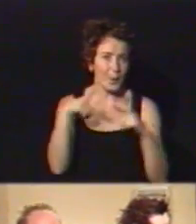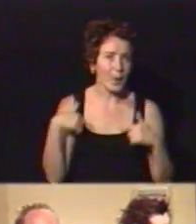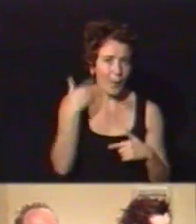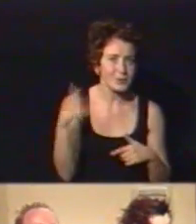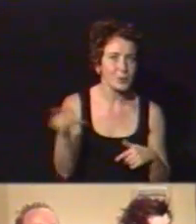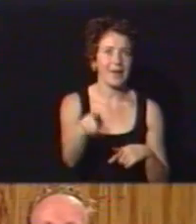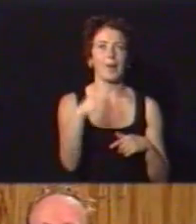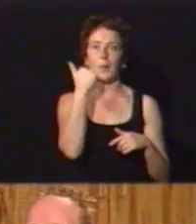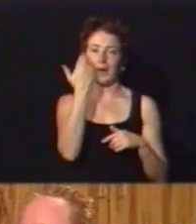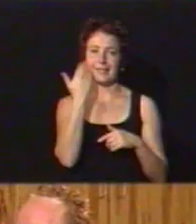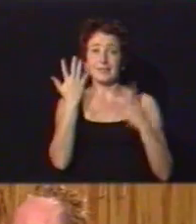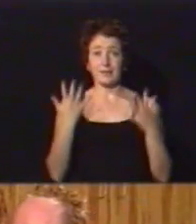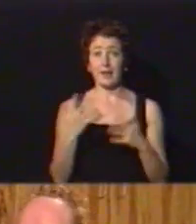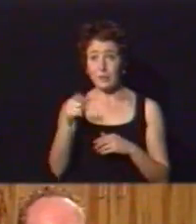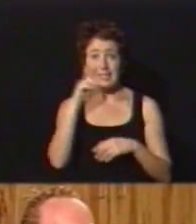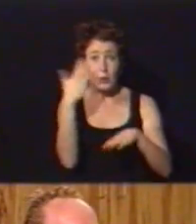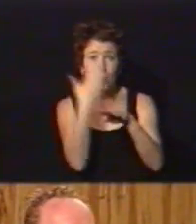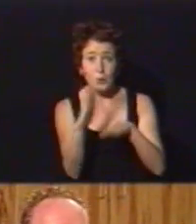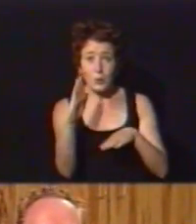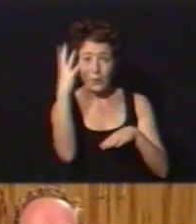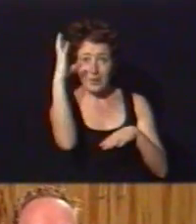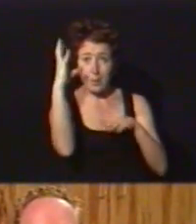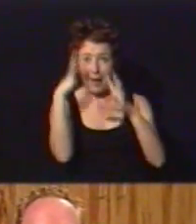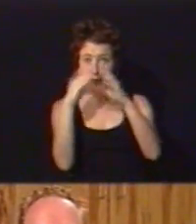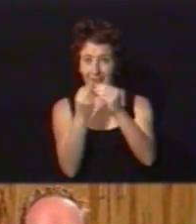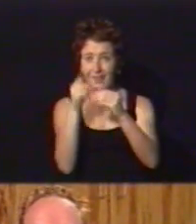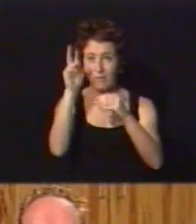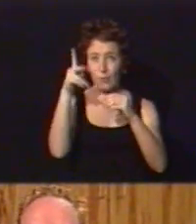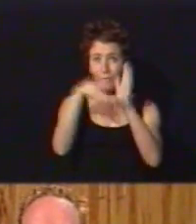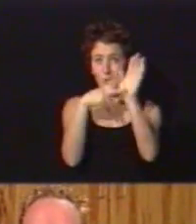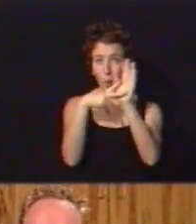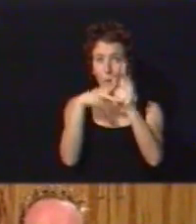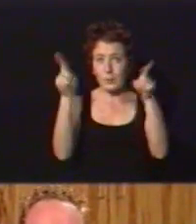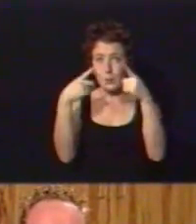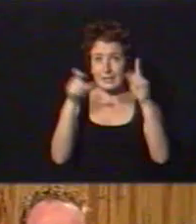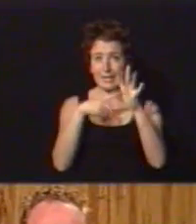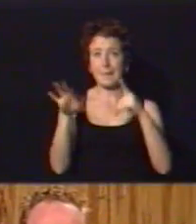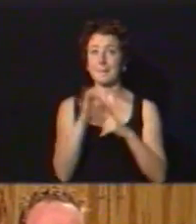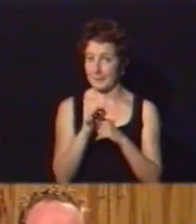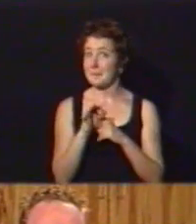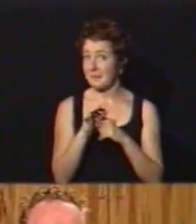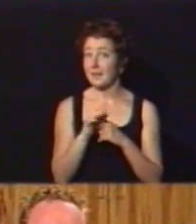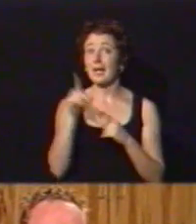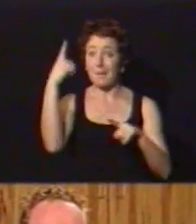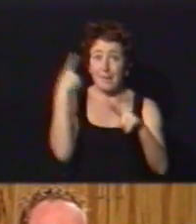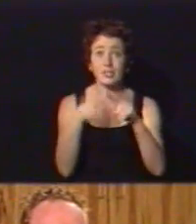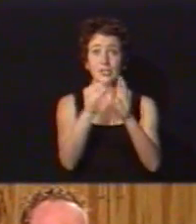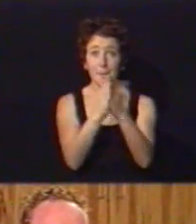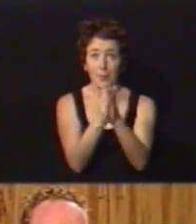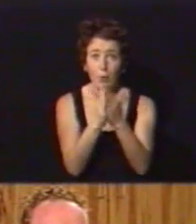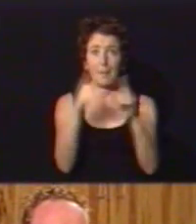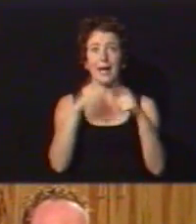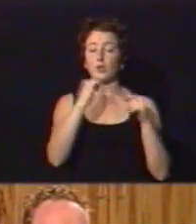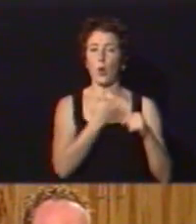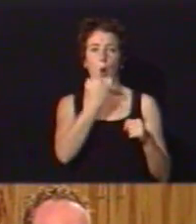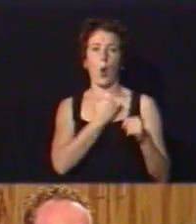clip? I think I like it. We wondered where she'd been. Well, here she is. And she's also got a book coming out soon and her pyjamas that she's